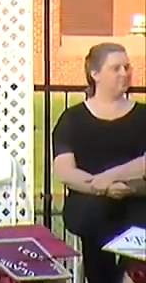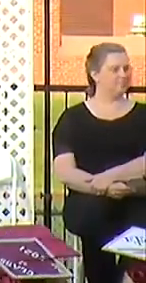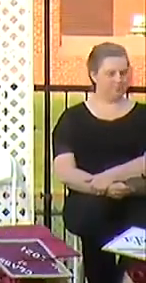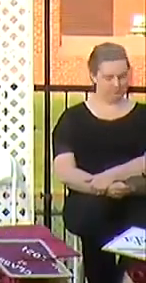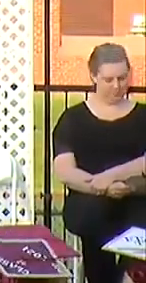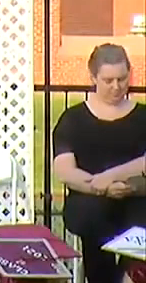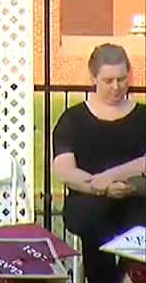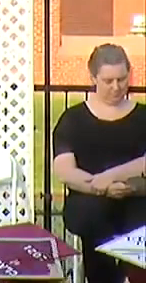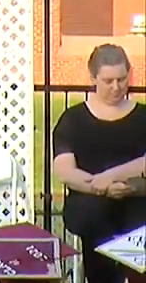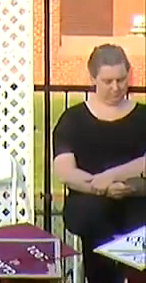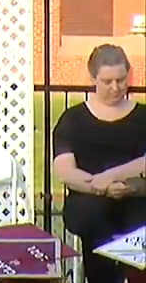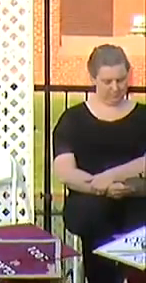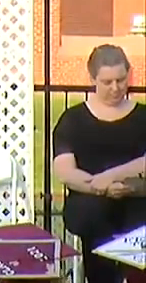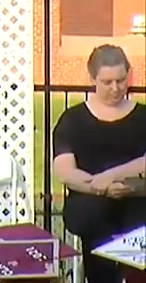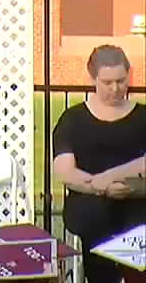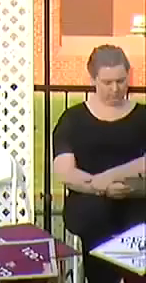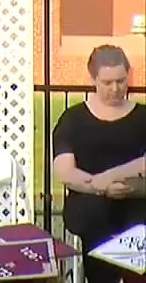Sky Trunts.